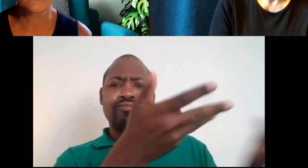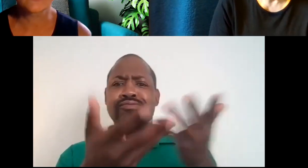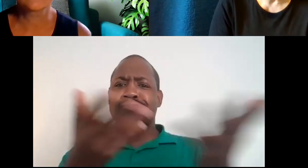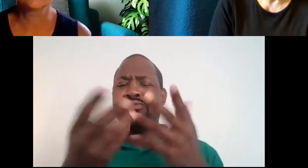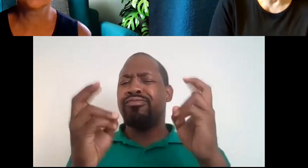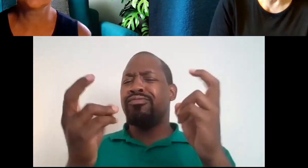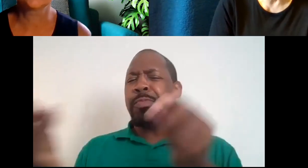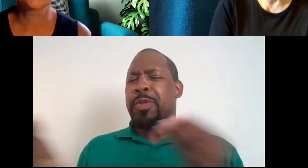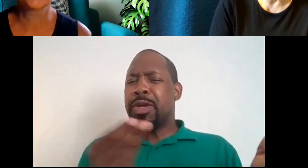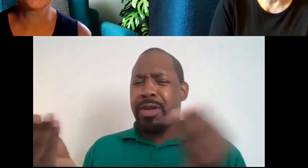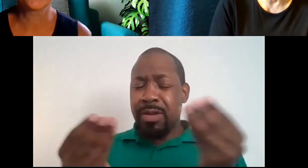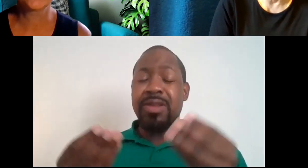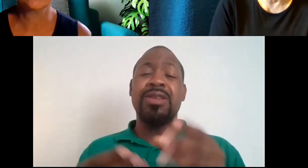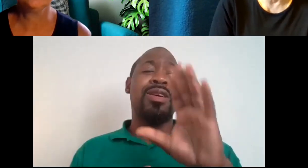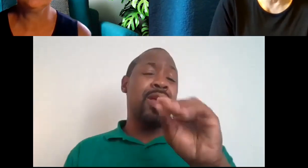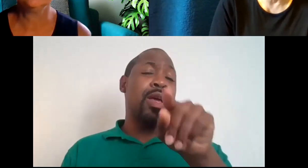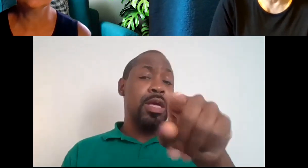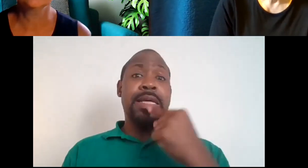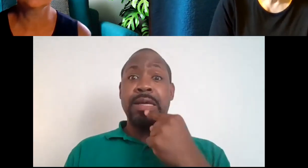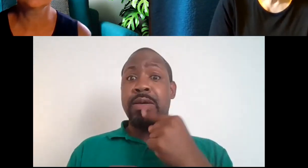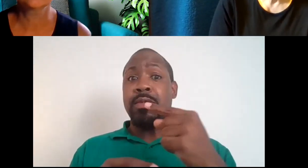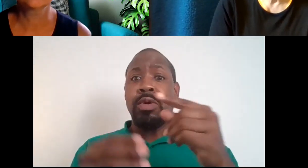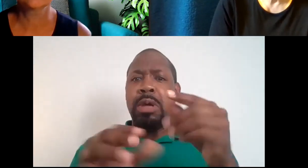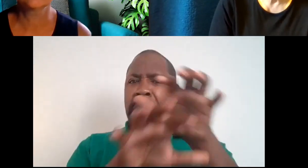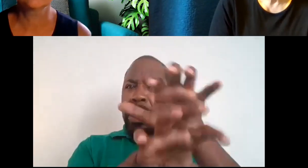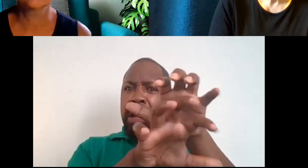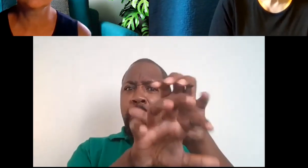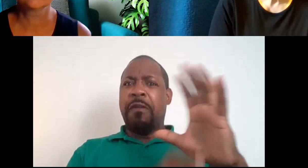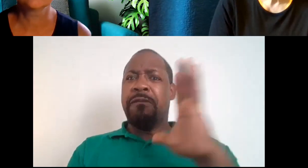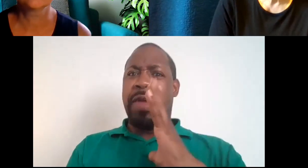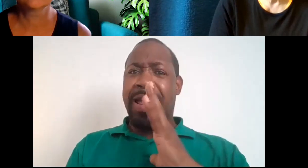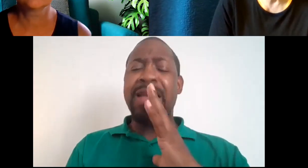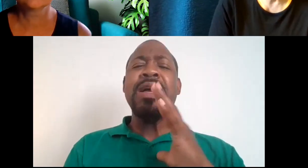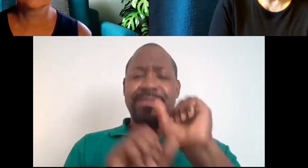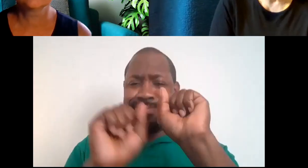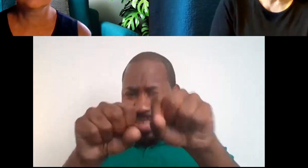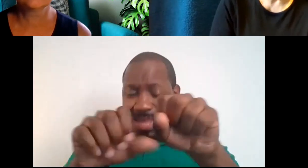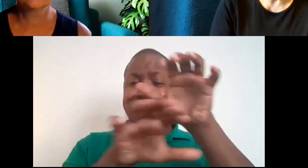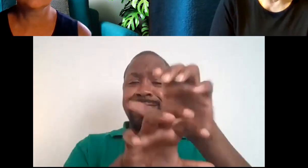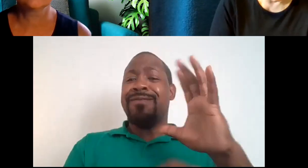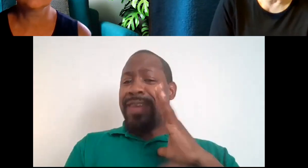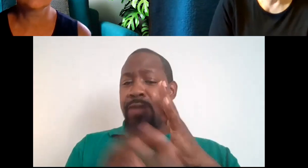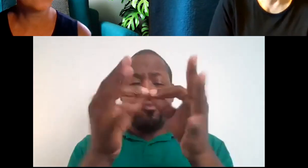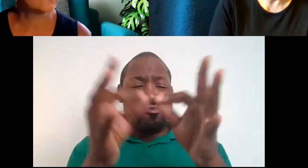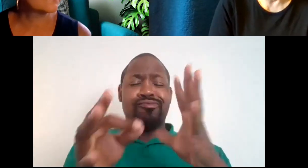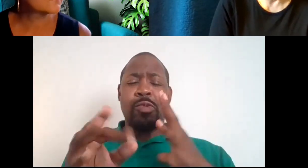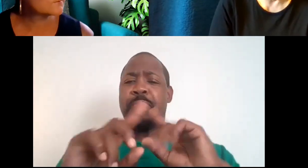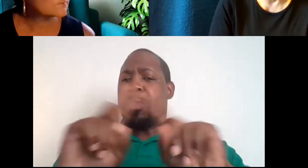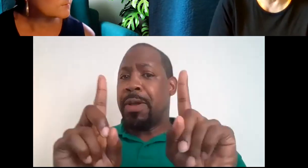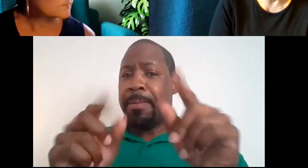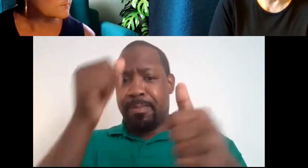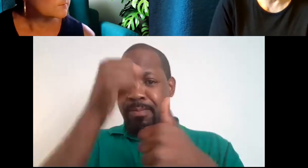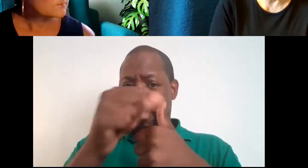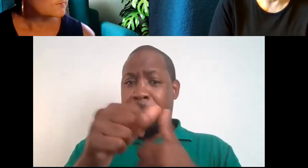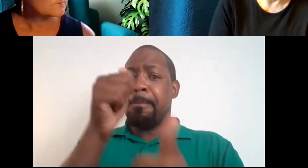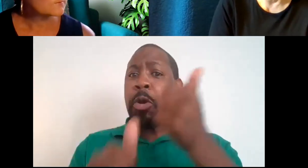that. And they're able to ask questions of the hearing person. But like CART is fine. And yes, you're